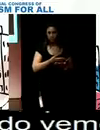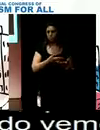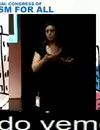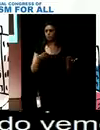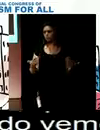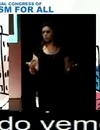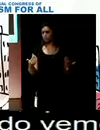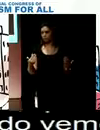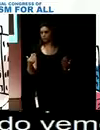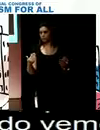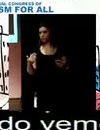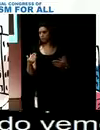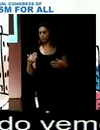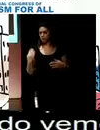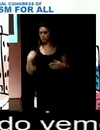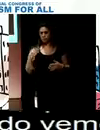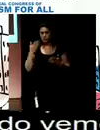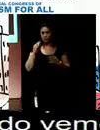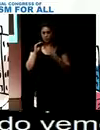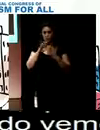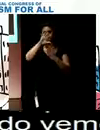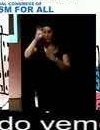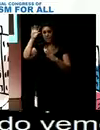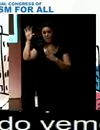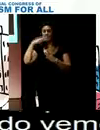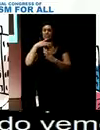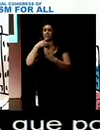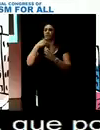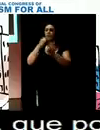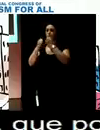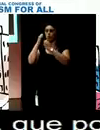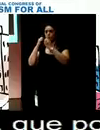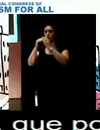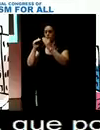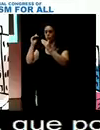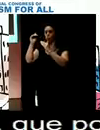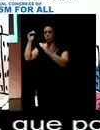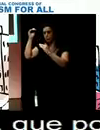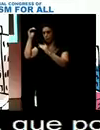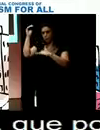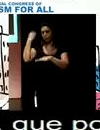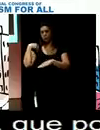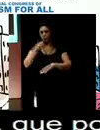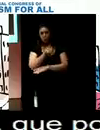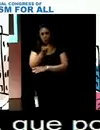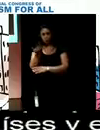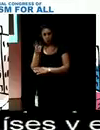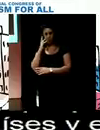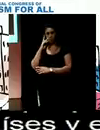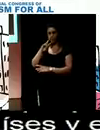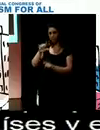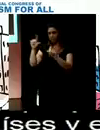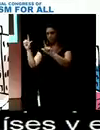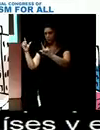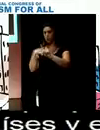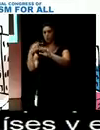emerging economies. I mean, these figures can translate in important economic benefits. I